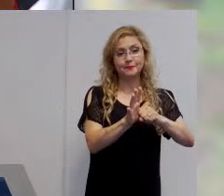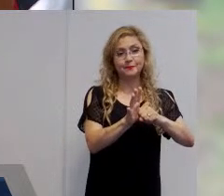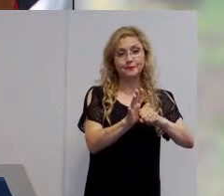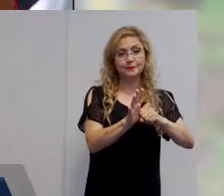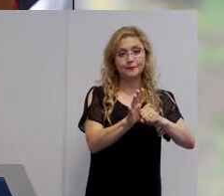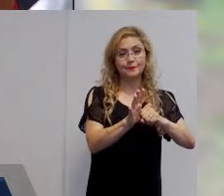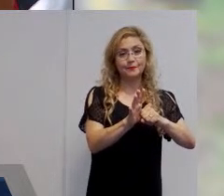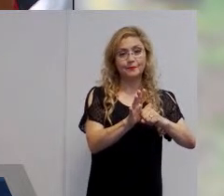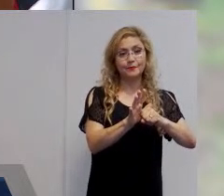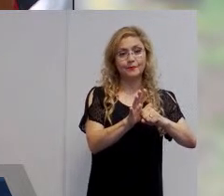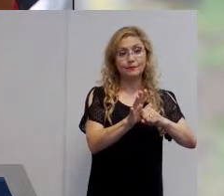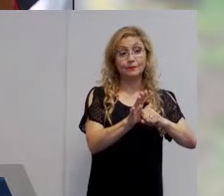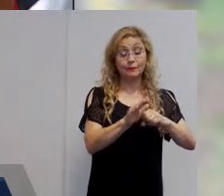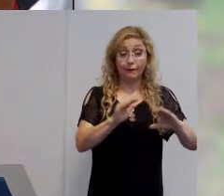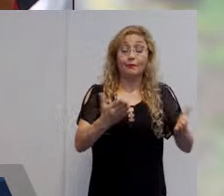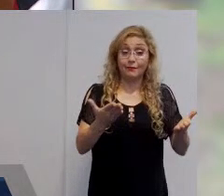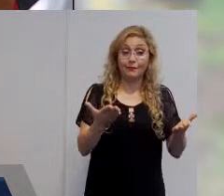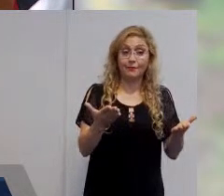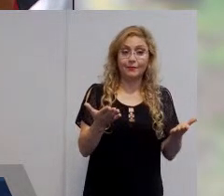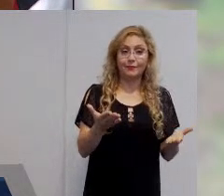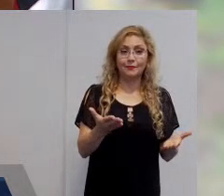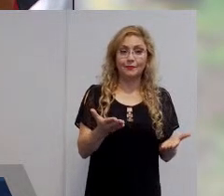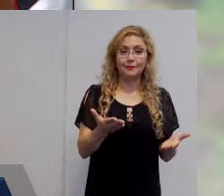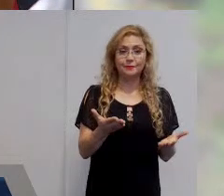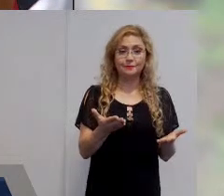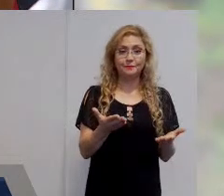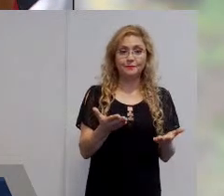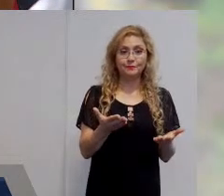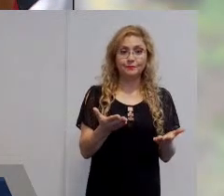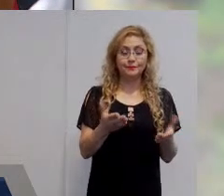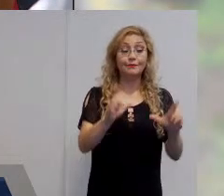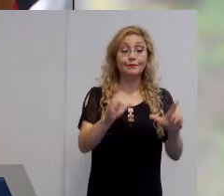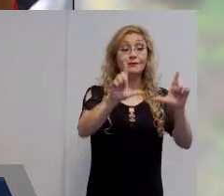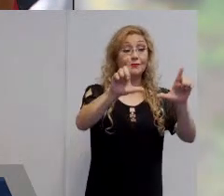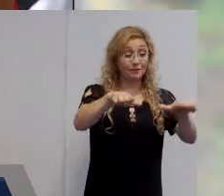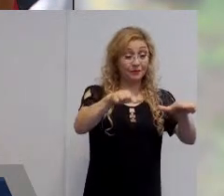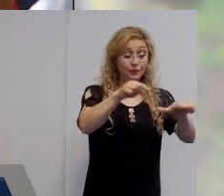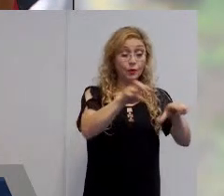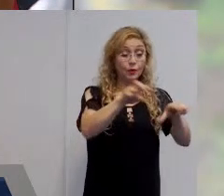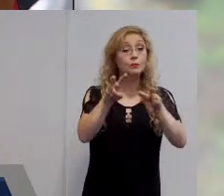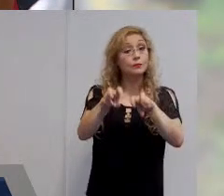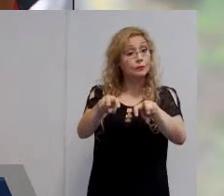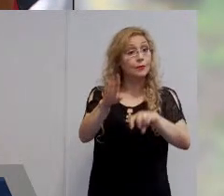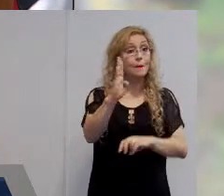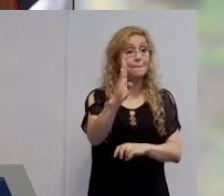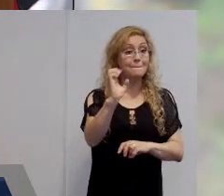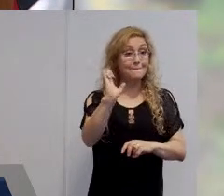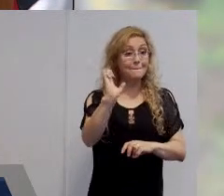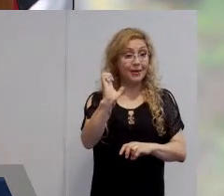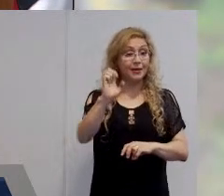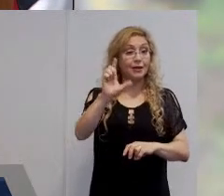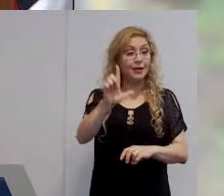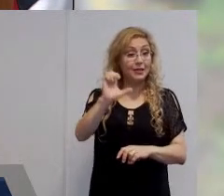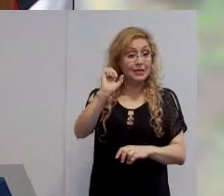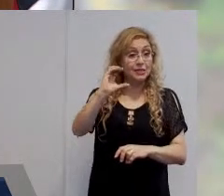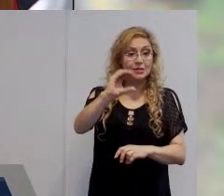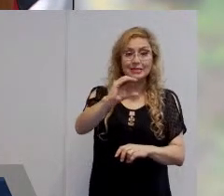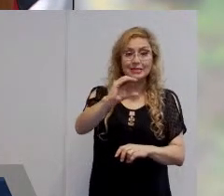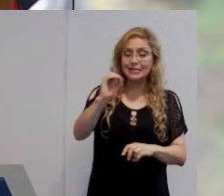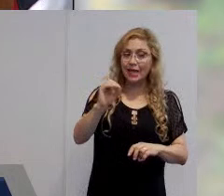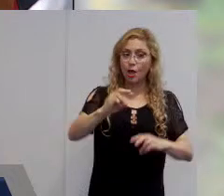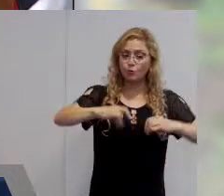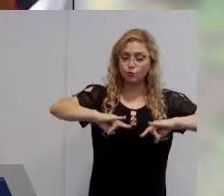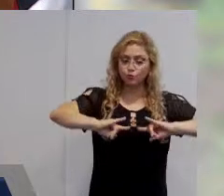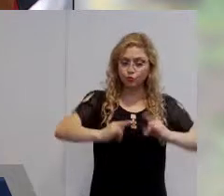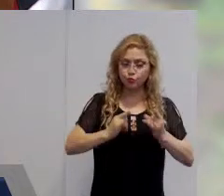Belize's agriculture sector, which is built on a strong foundation of family farming,